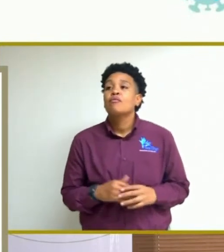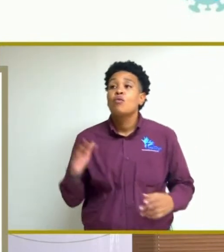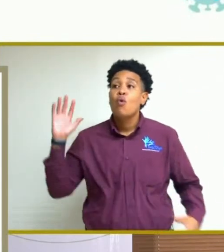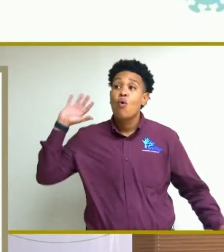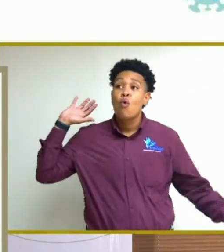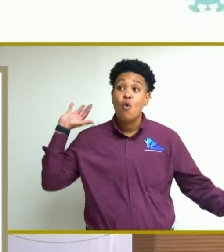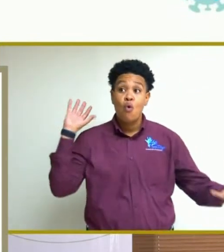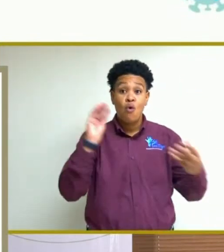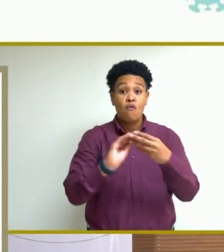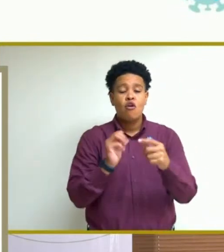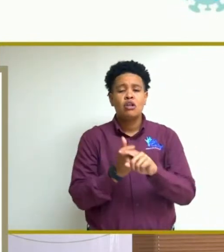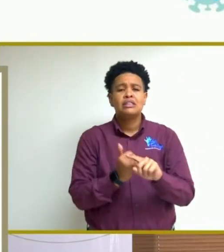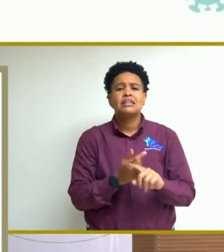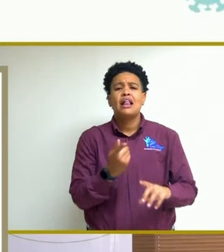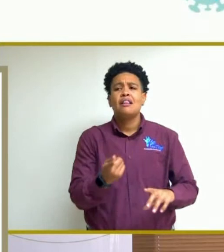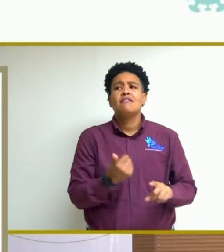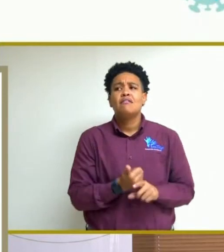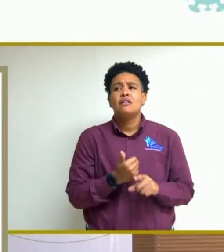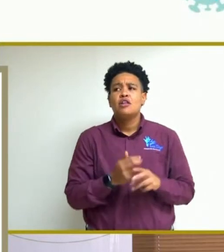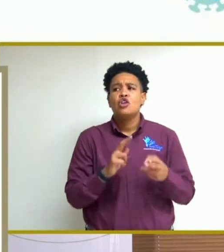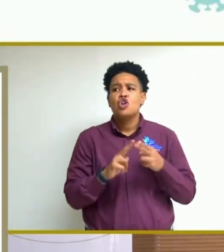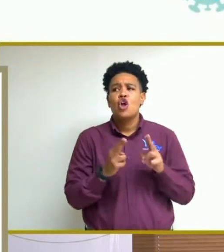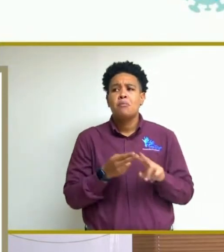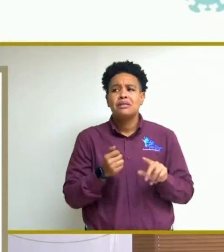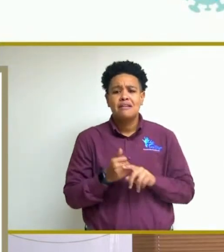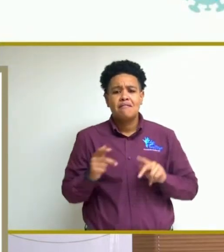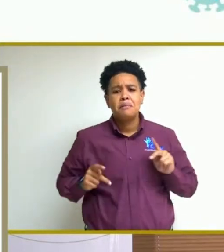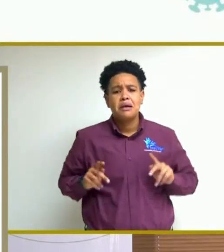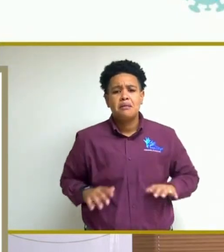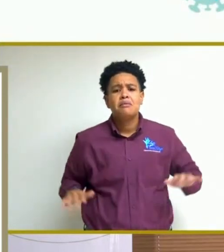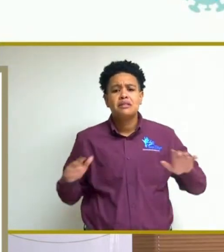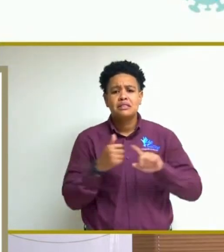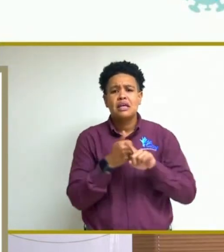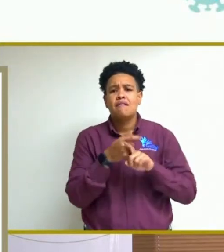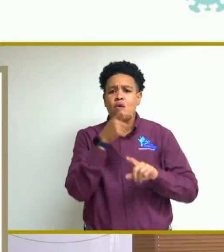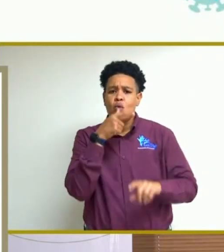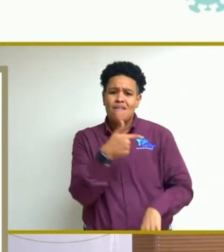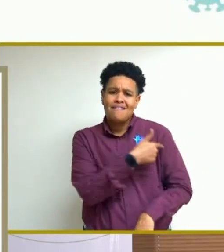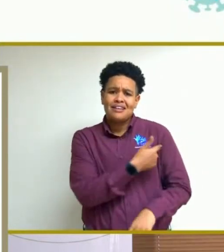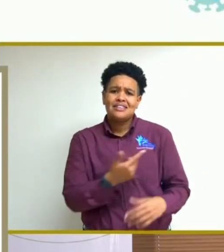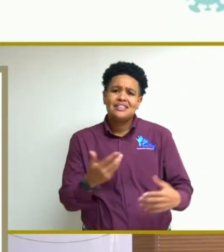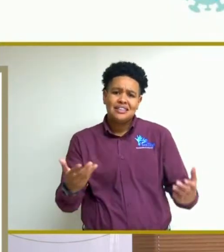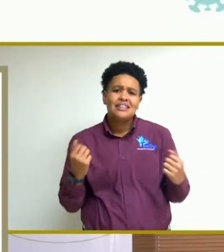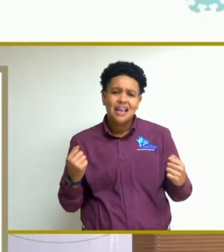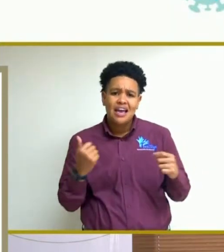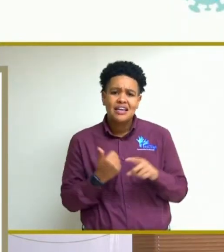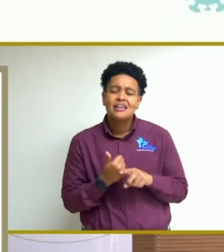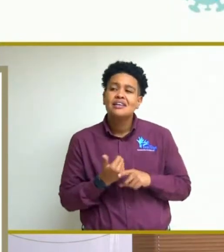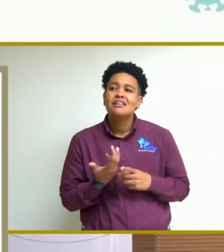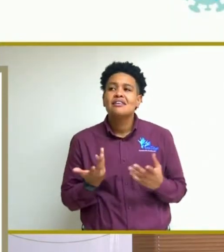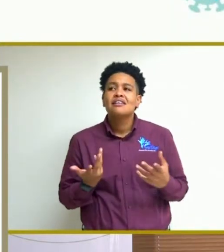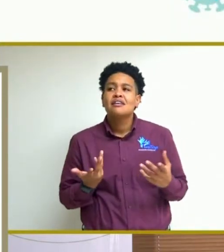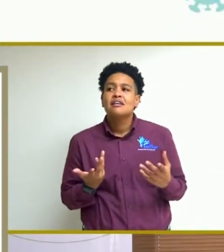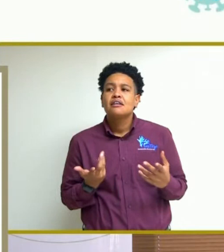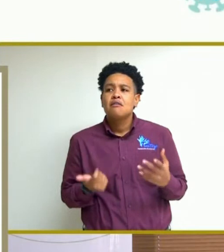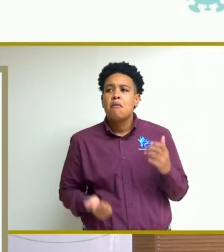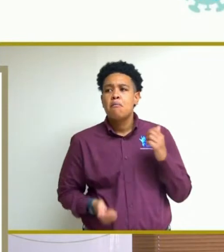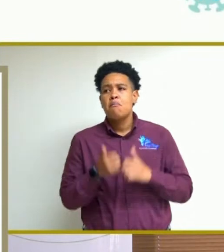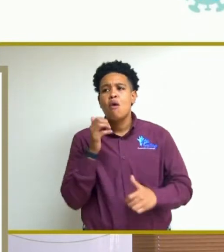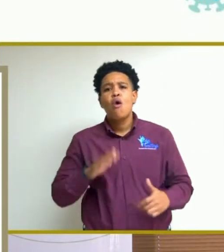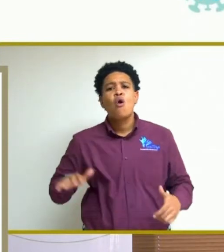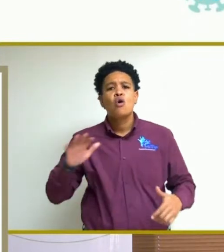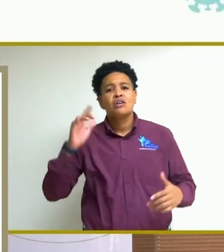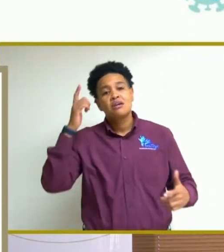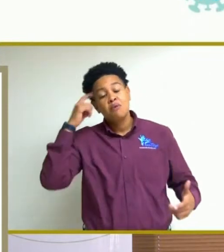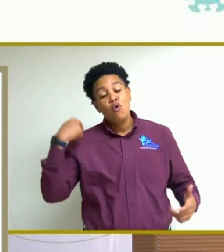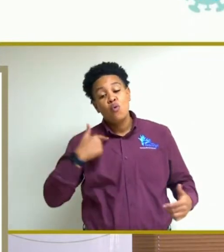Overall, the numbers of persons that have been vaccinated, the majority,